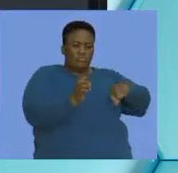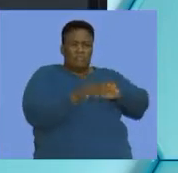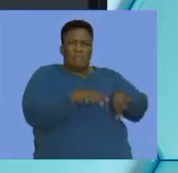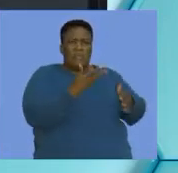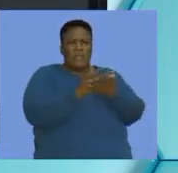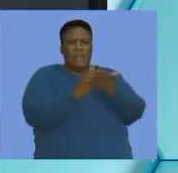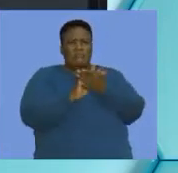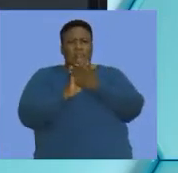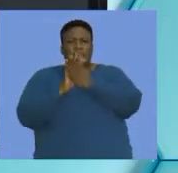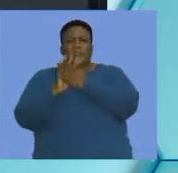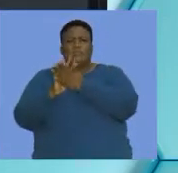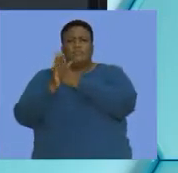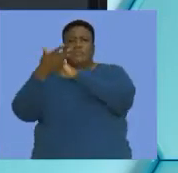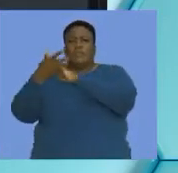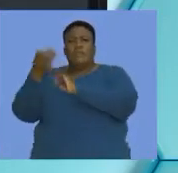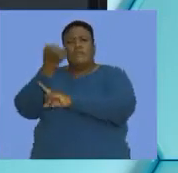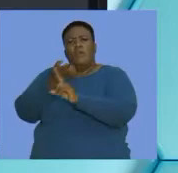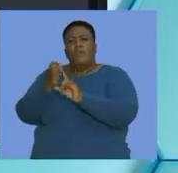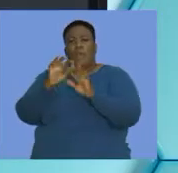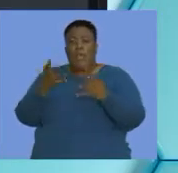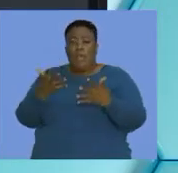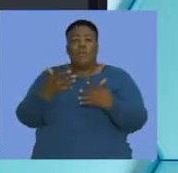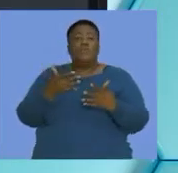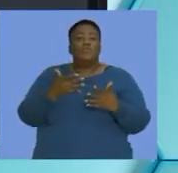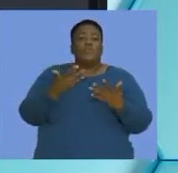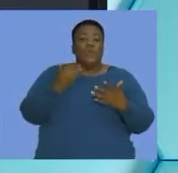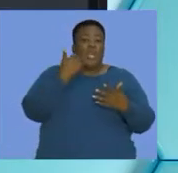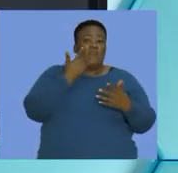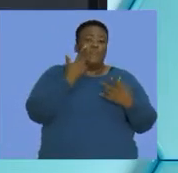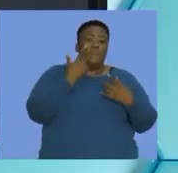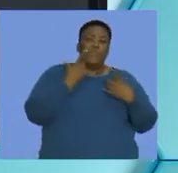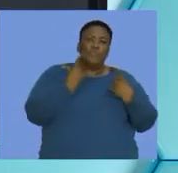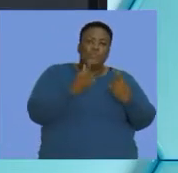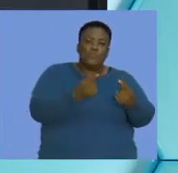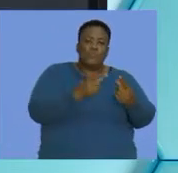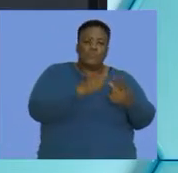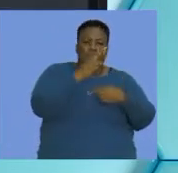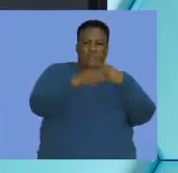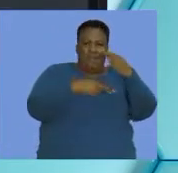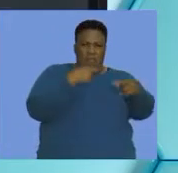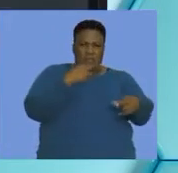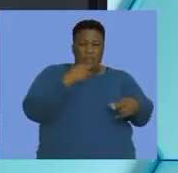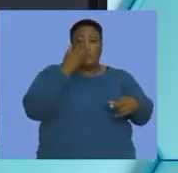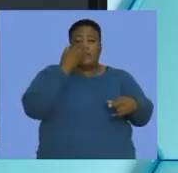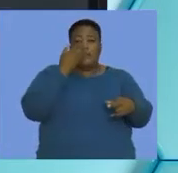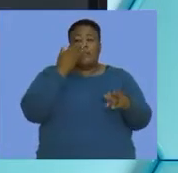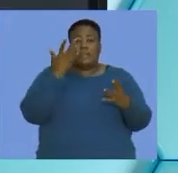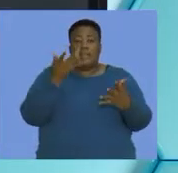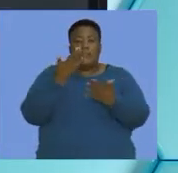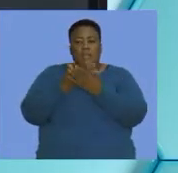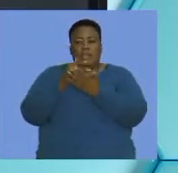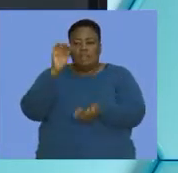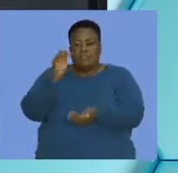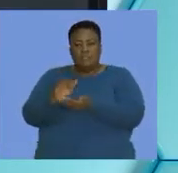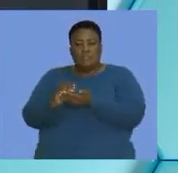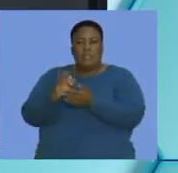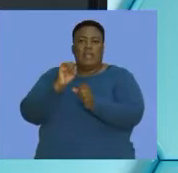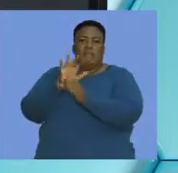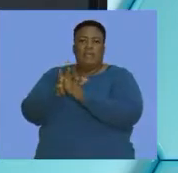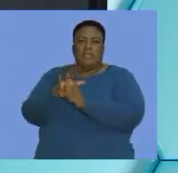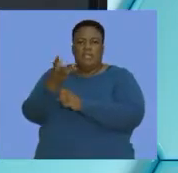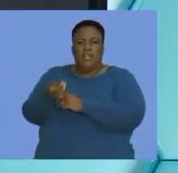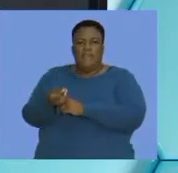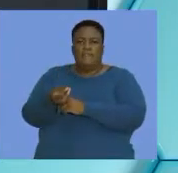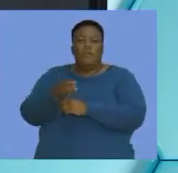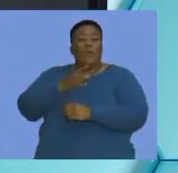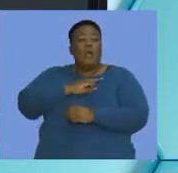start recycling certain substances, we will reduce the impact that they have on the environment, because many of these